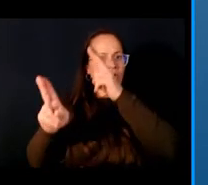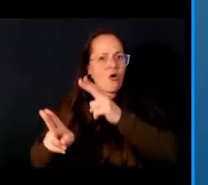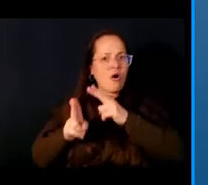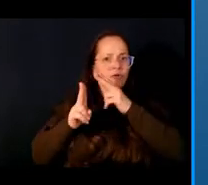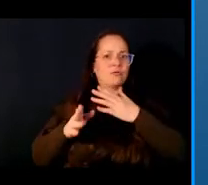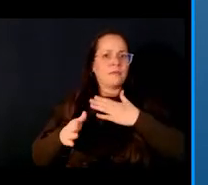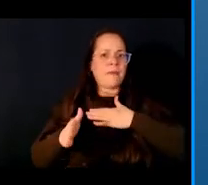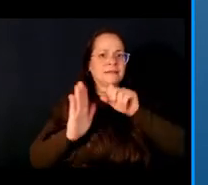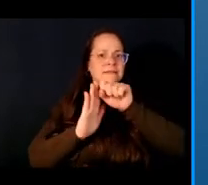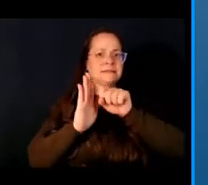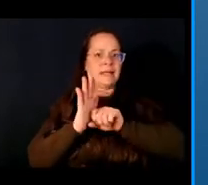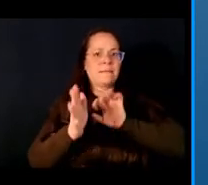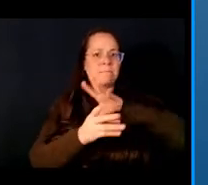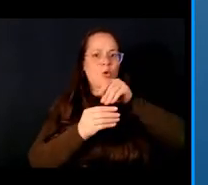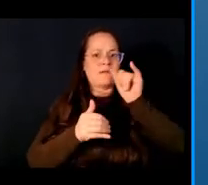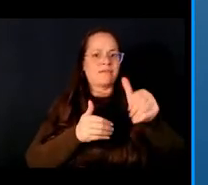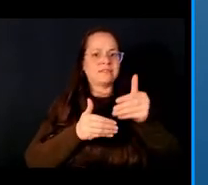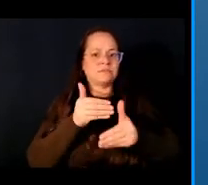this process